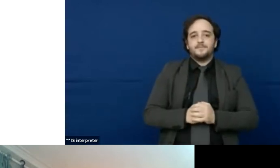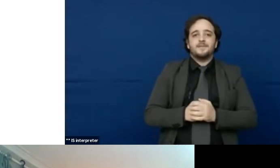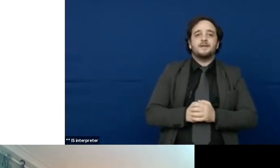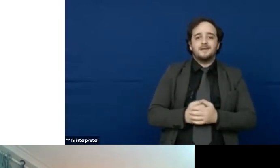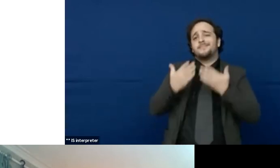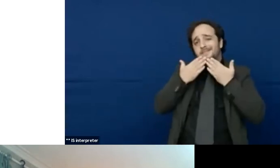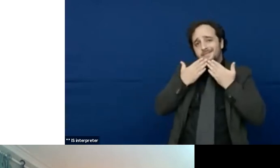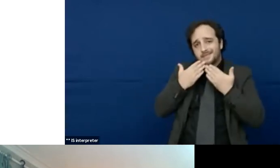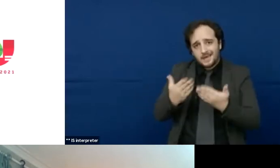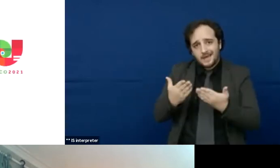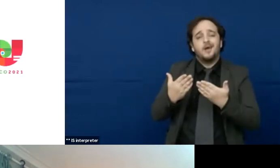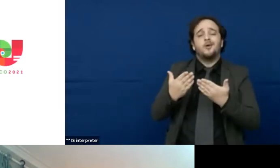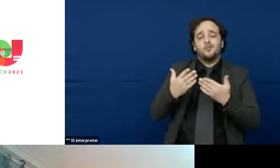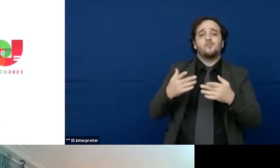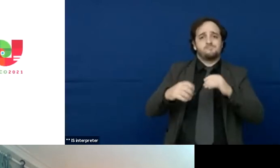and girls.